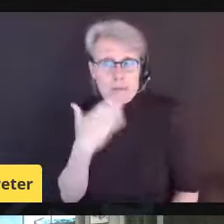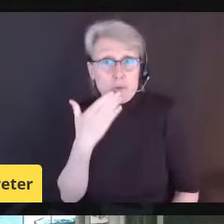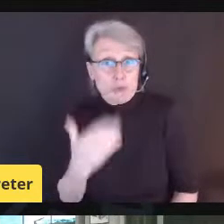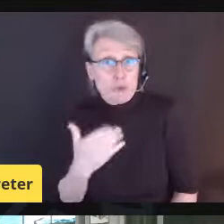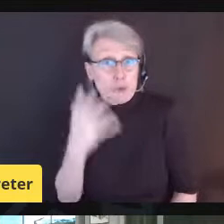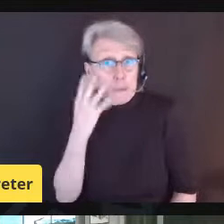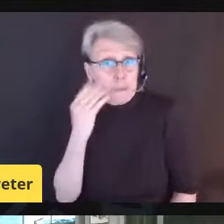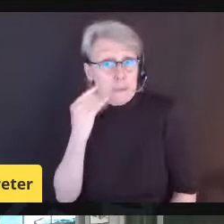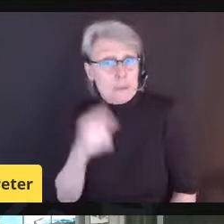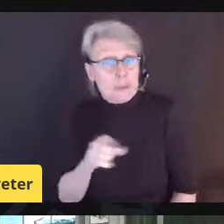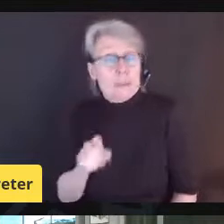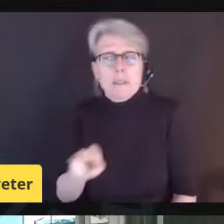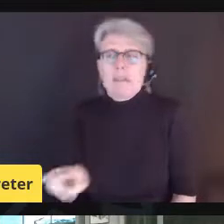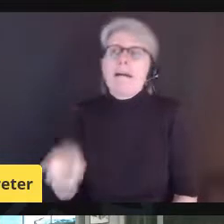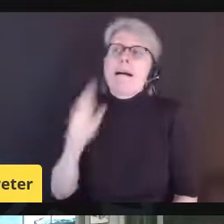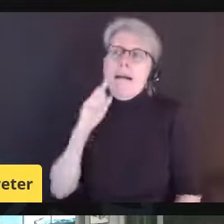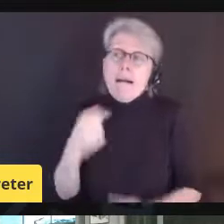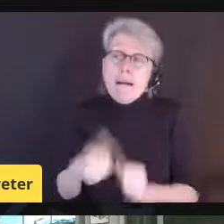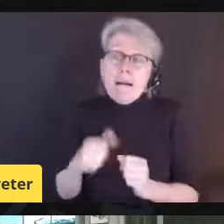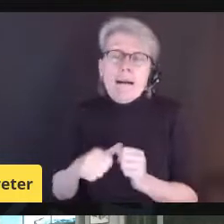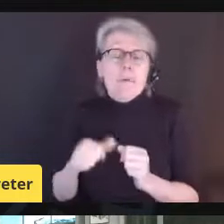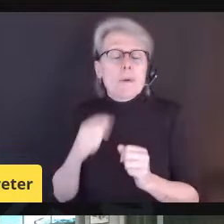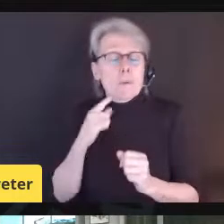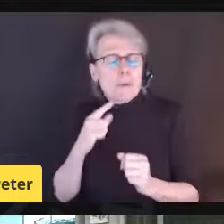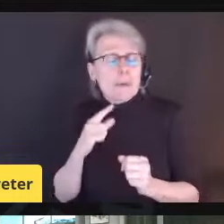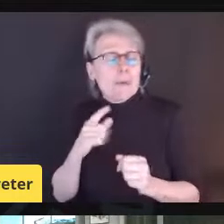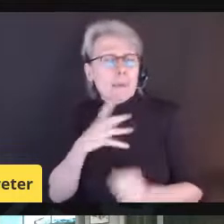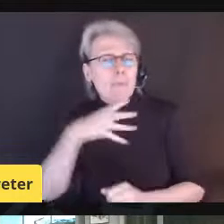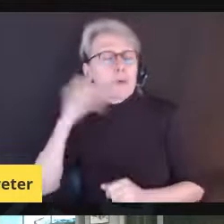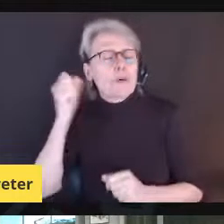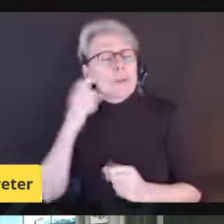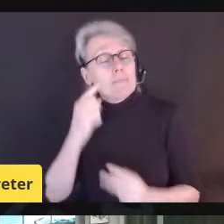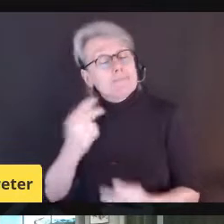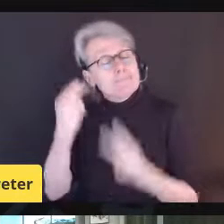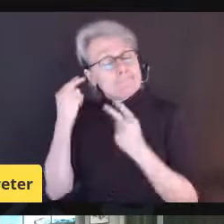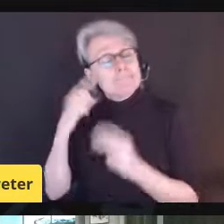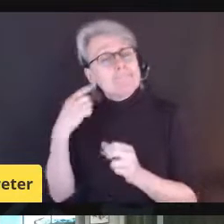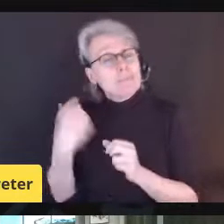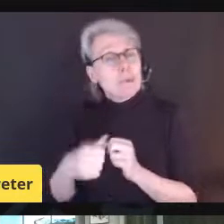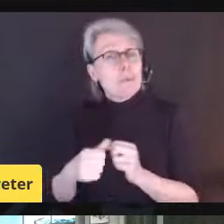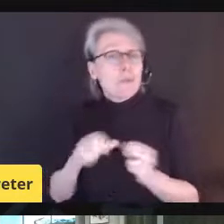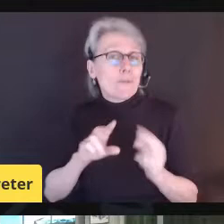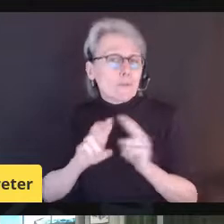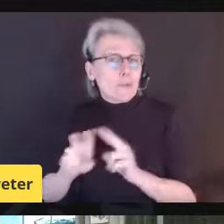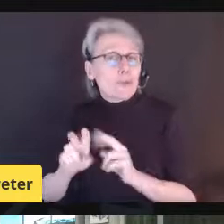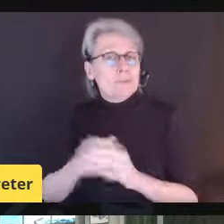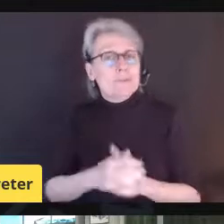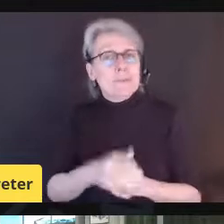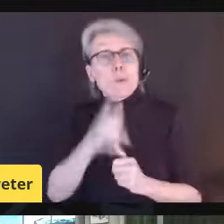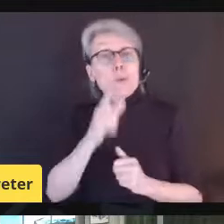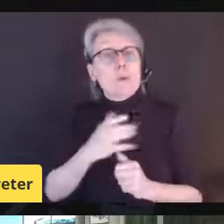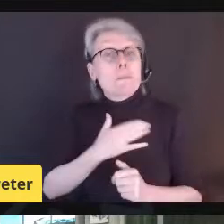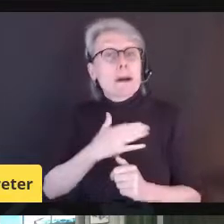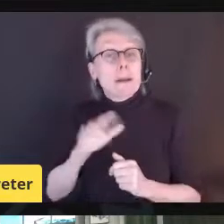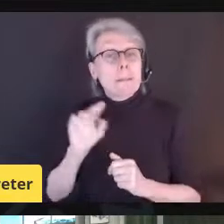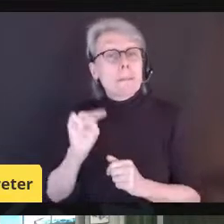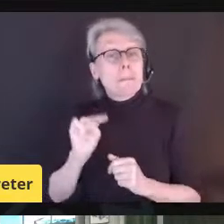then they have those memories and learn how to grieve when they get older. So the children are my mentors.